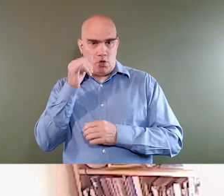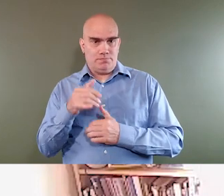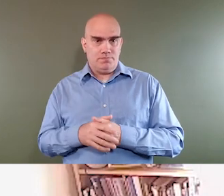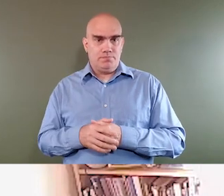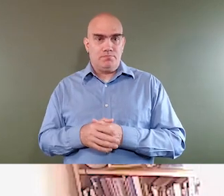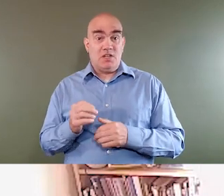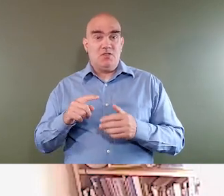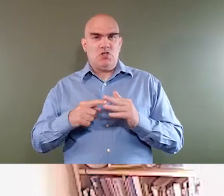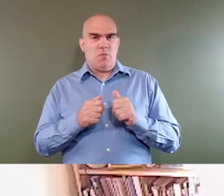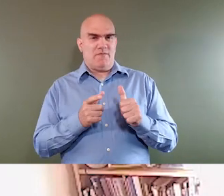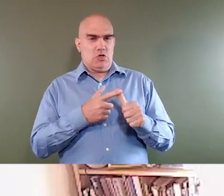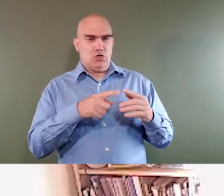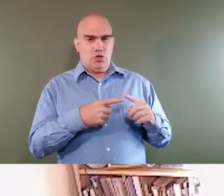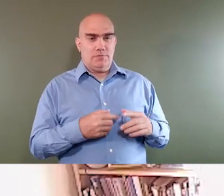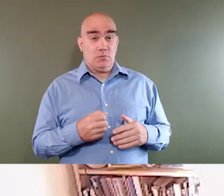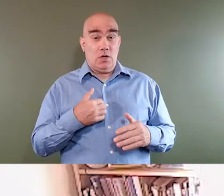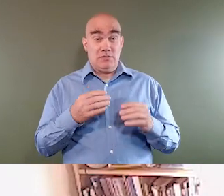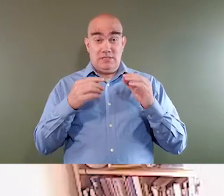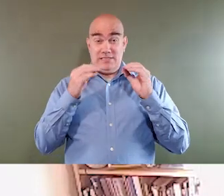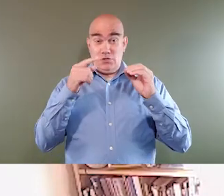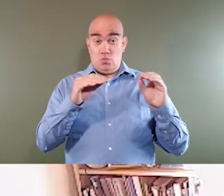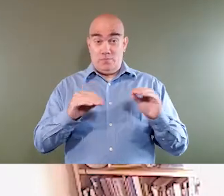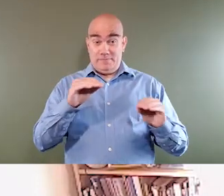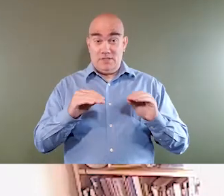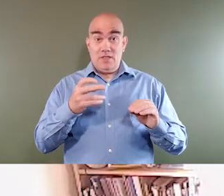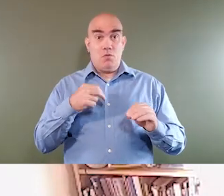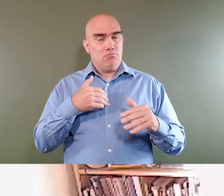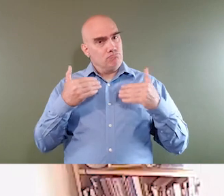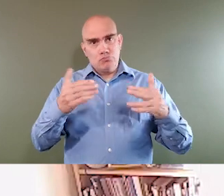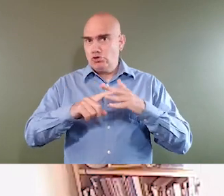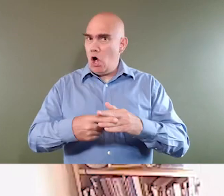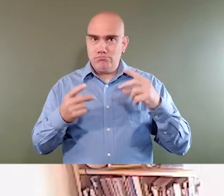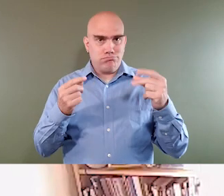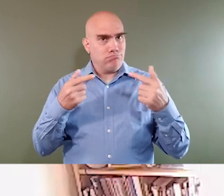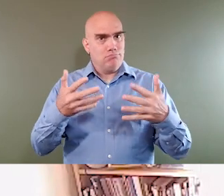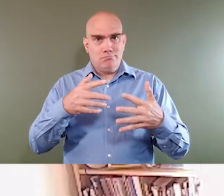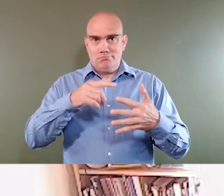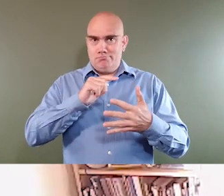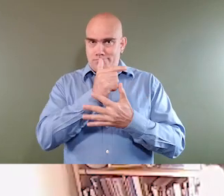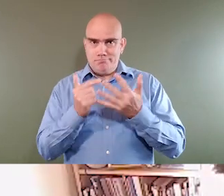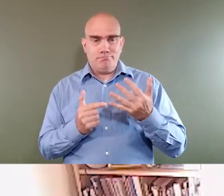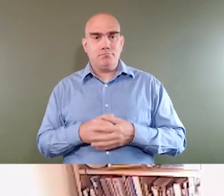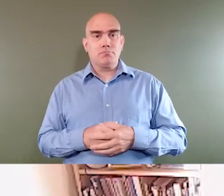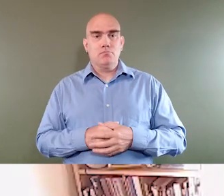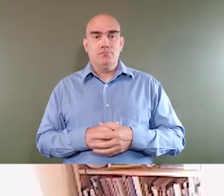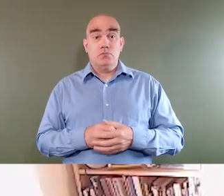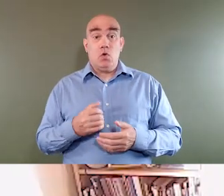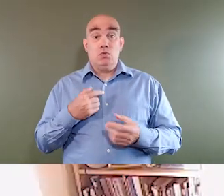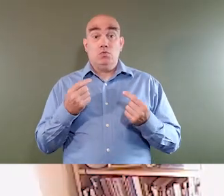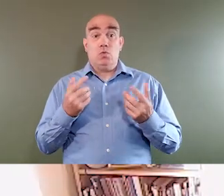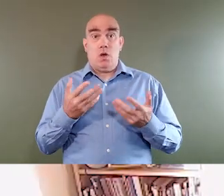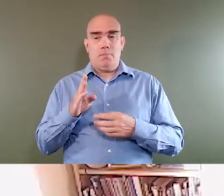with this first circuit. So I'm gonna teach you the movements here, and then we're gonna move right into these circuits. So we're gonna be doing